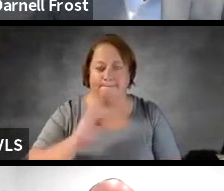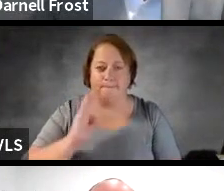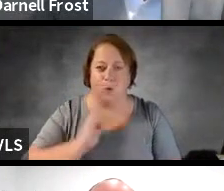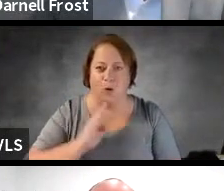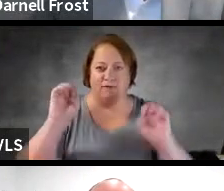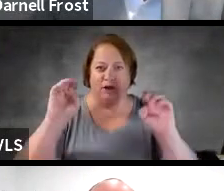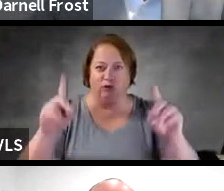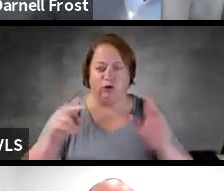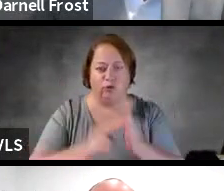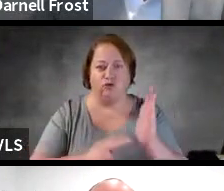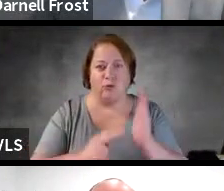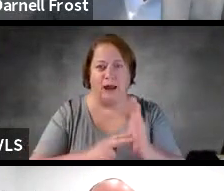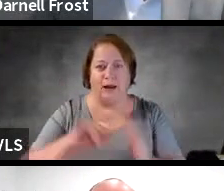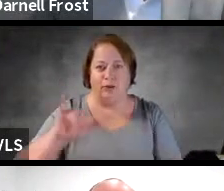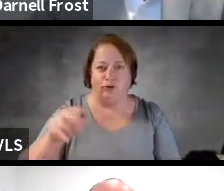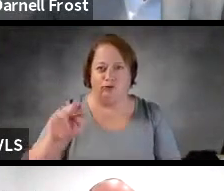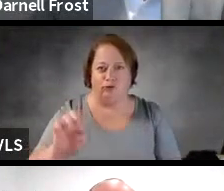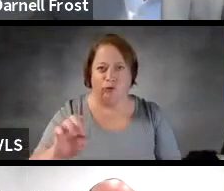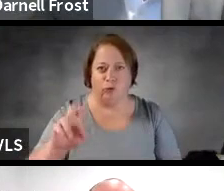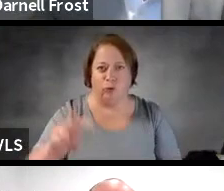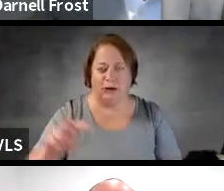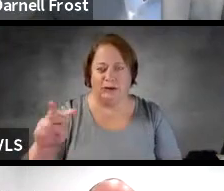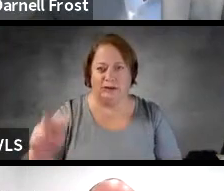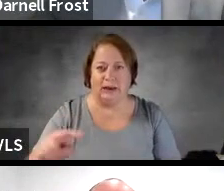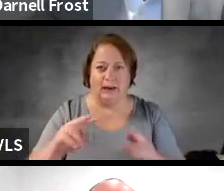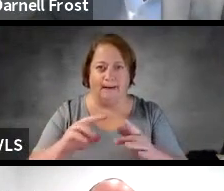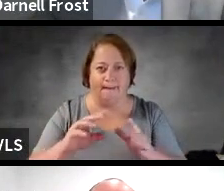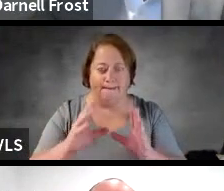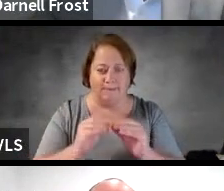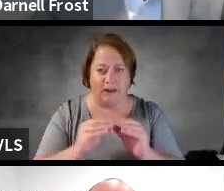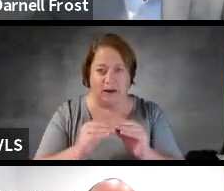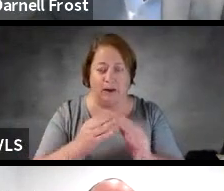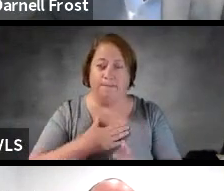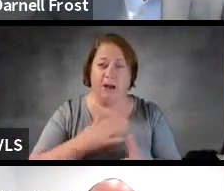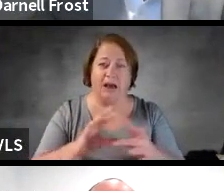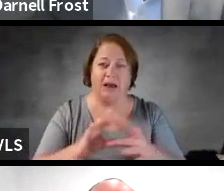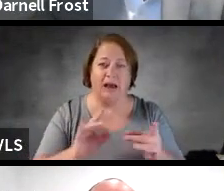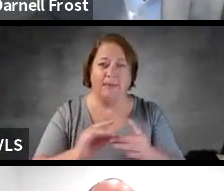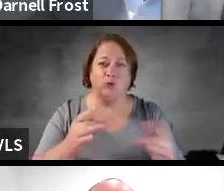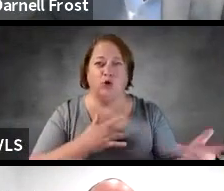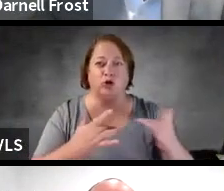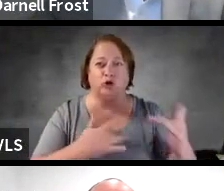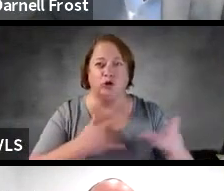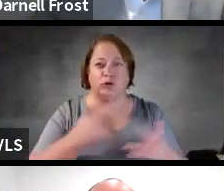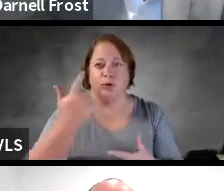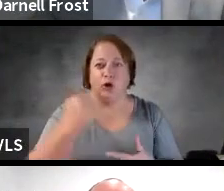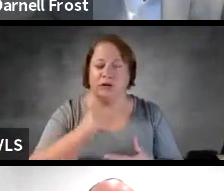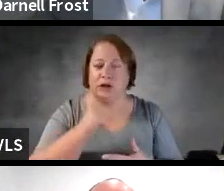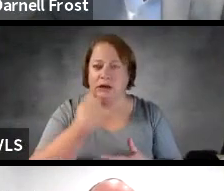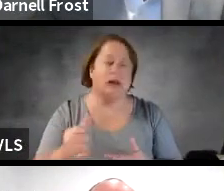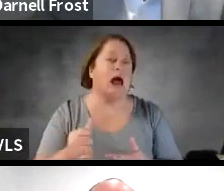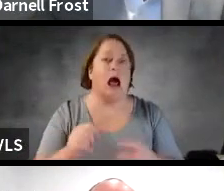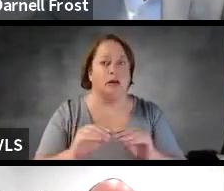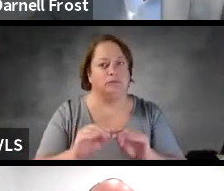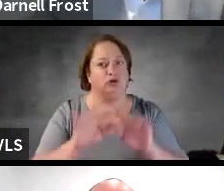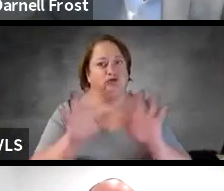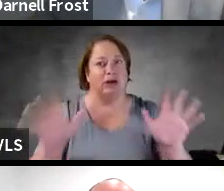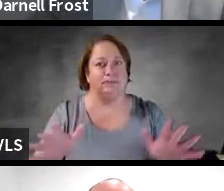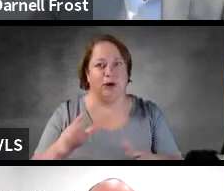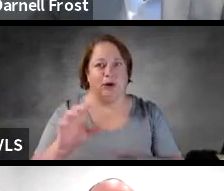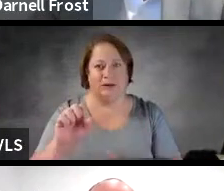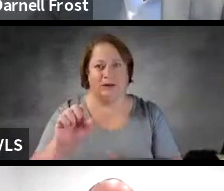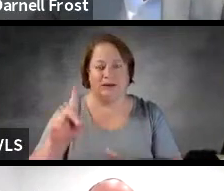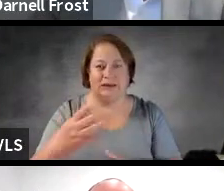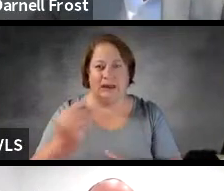read at their June 22nd meeting. My comments expressed concerns because of the lack of transparency SSD and its board was